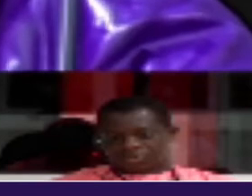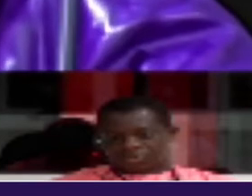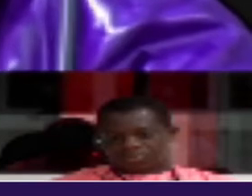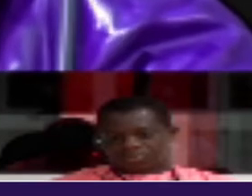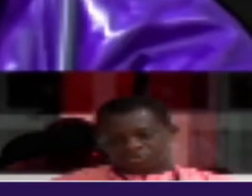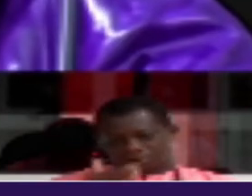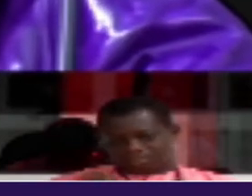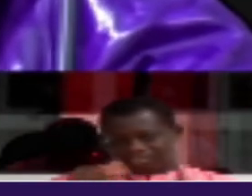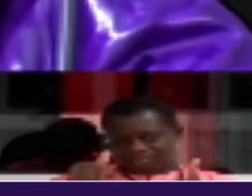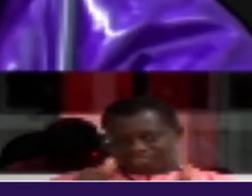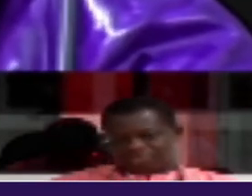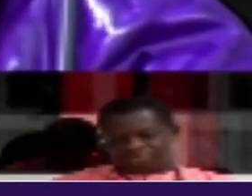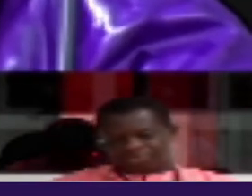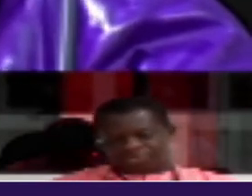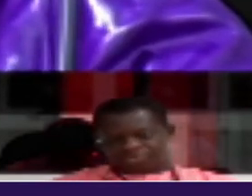Go ahead.